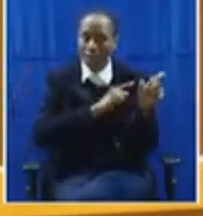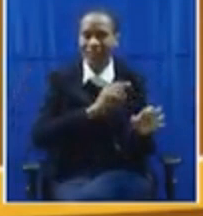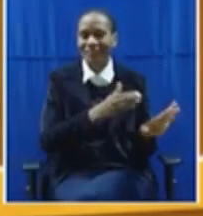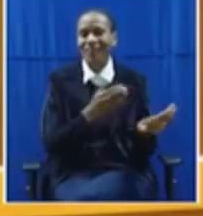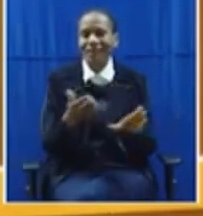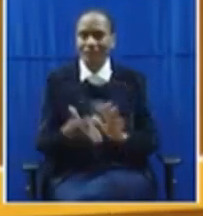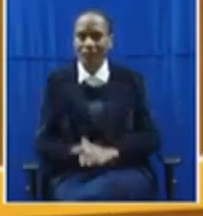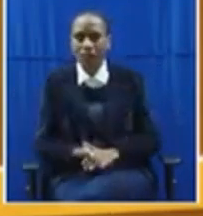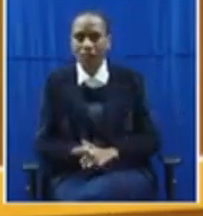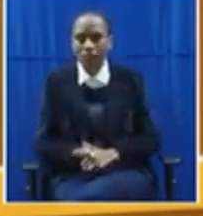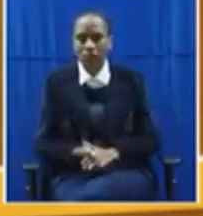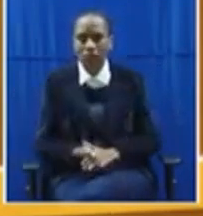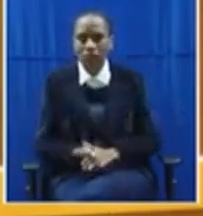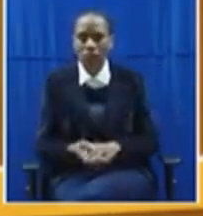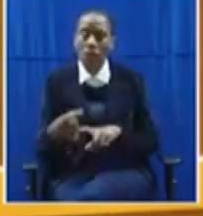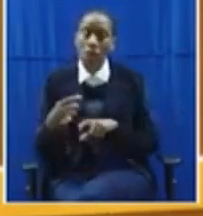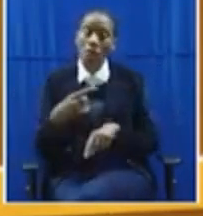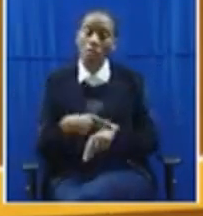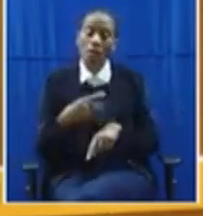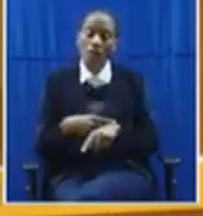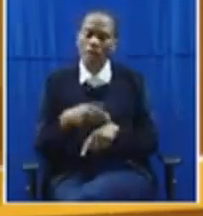There are moments that call for pause.